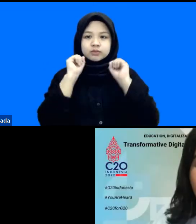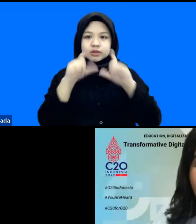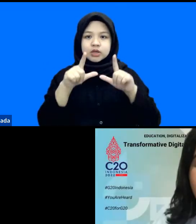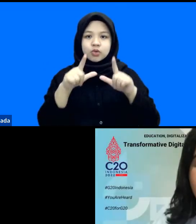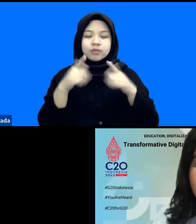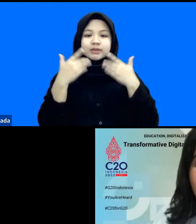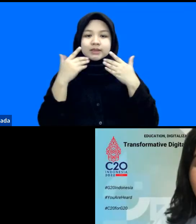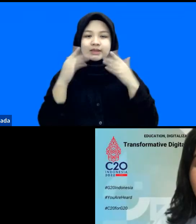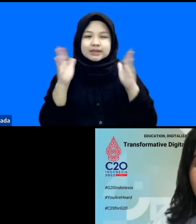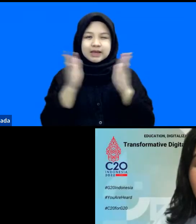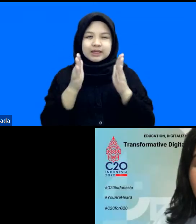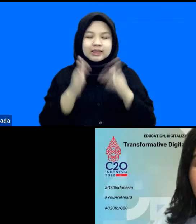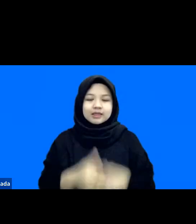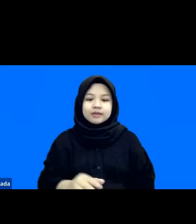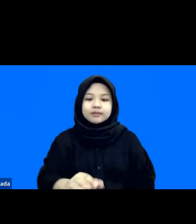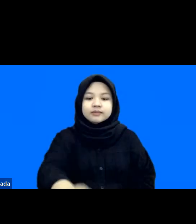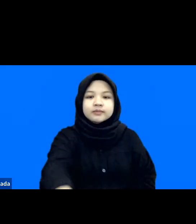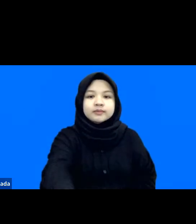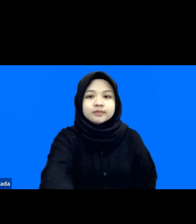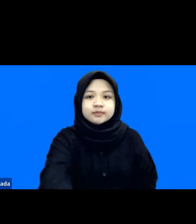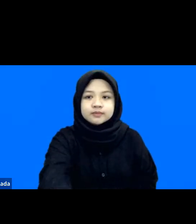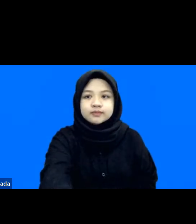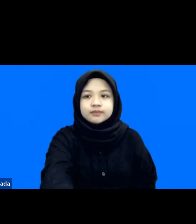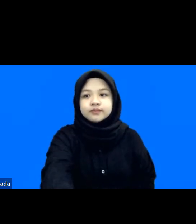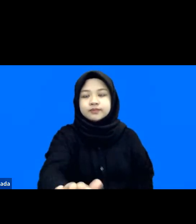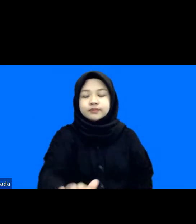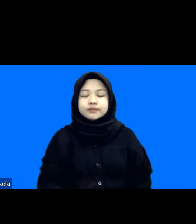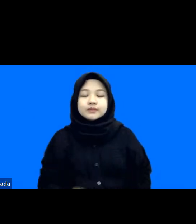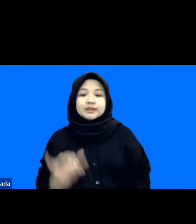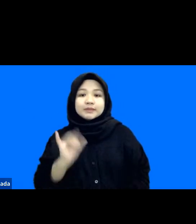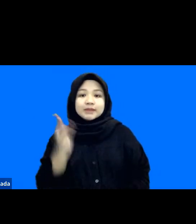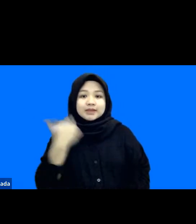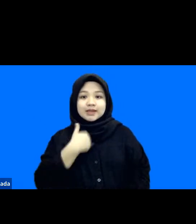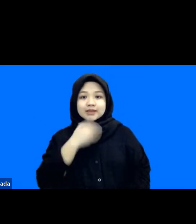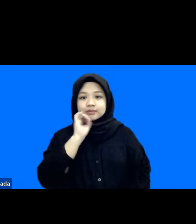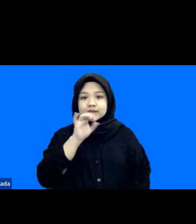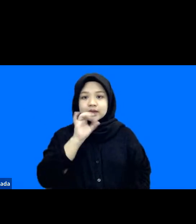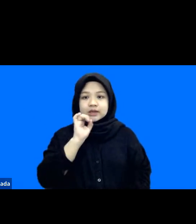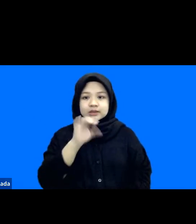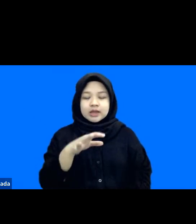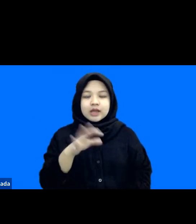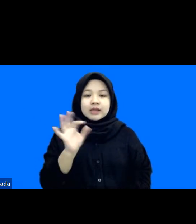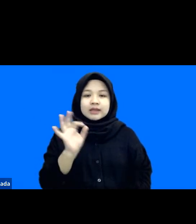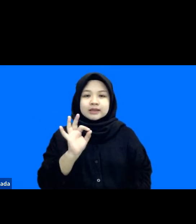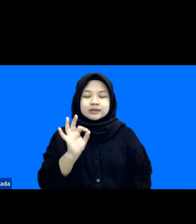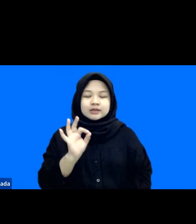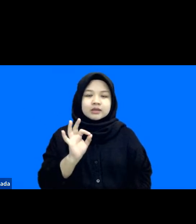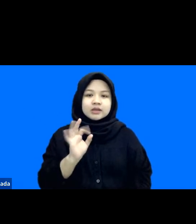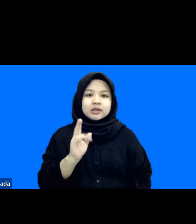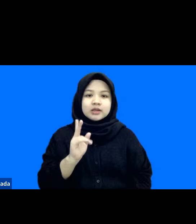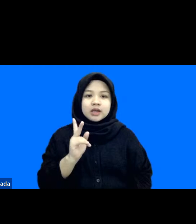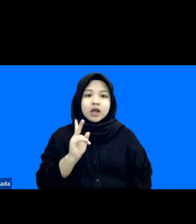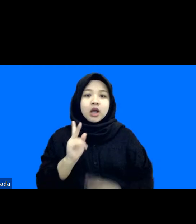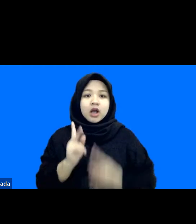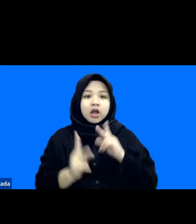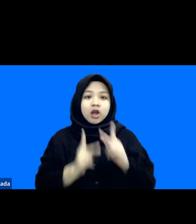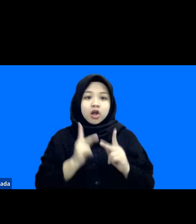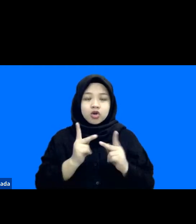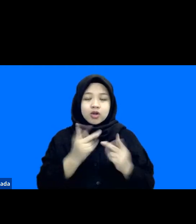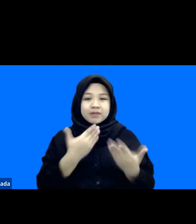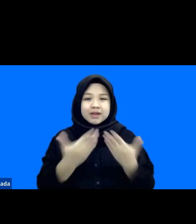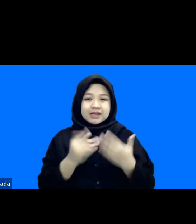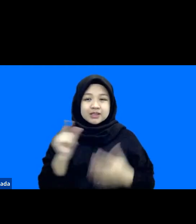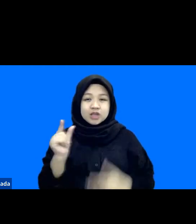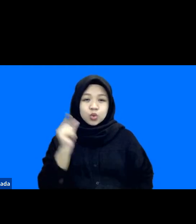my speech, there is no way by which, if the software is proprietary, we can be sure that the company is not collecting data.